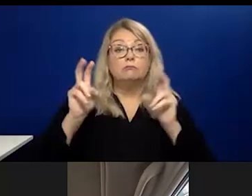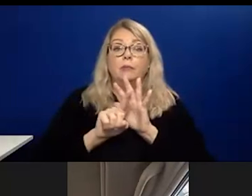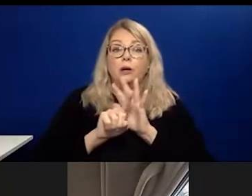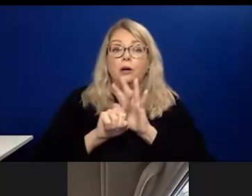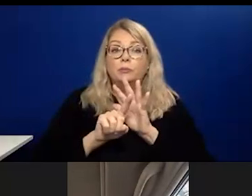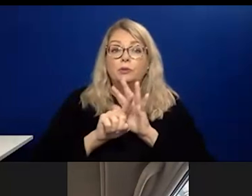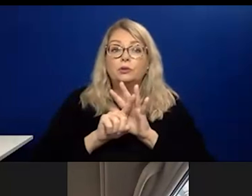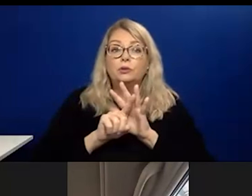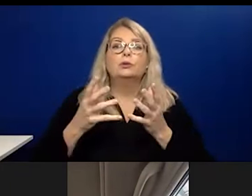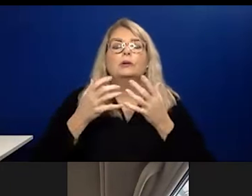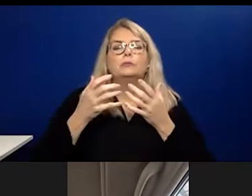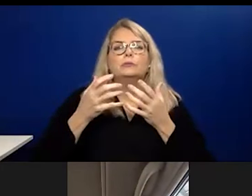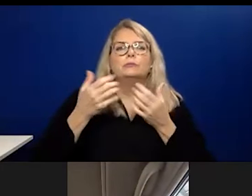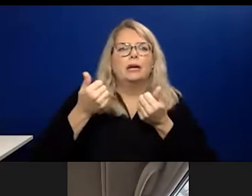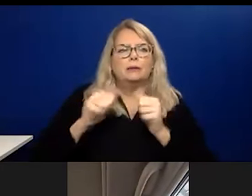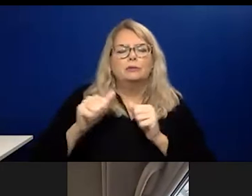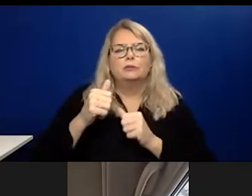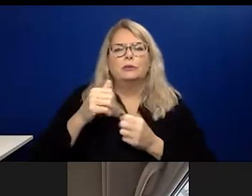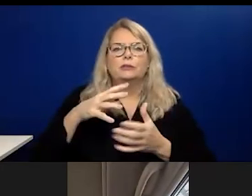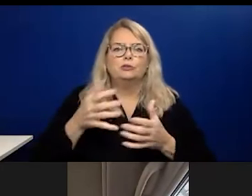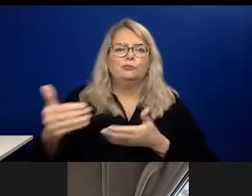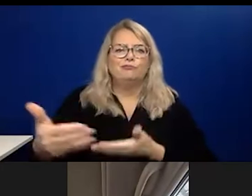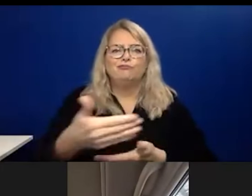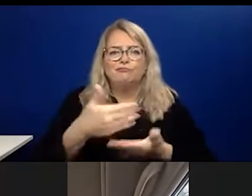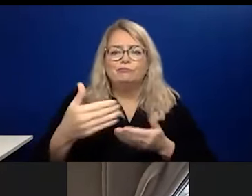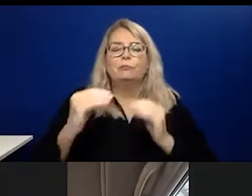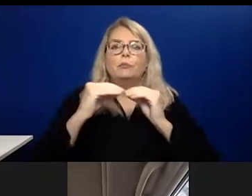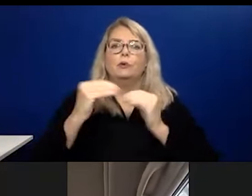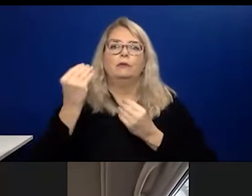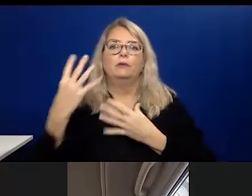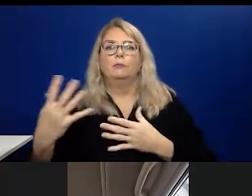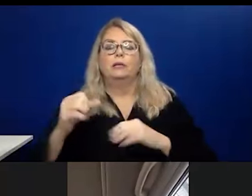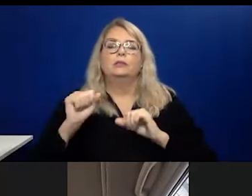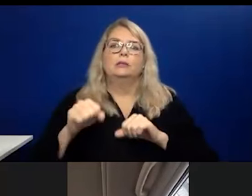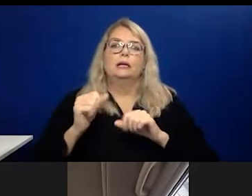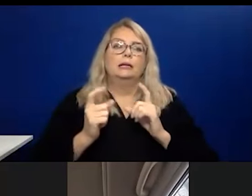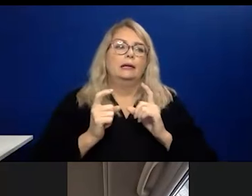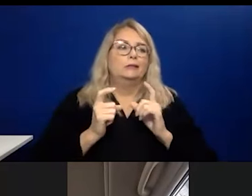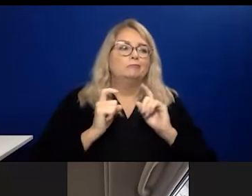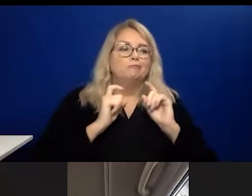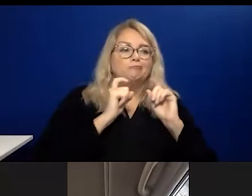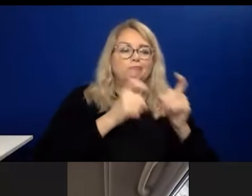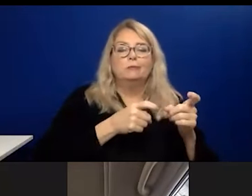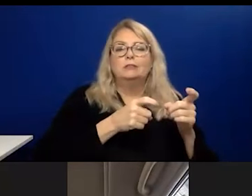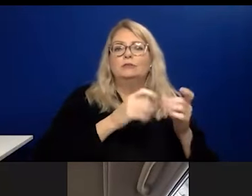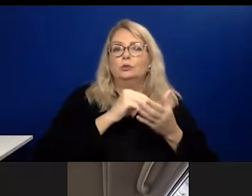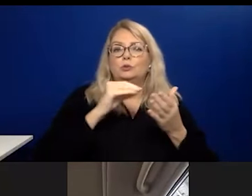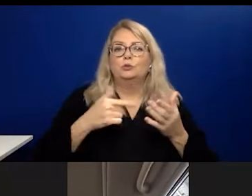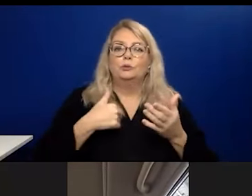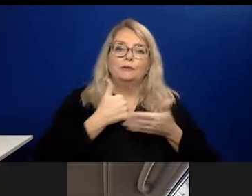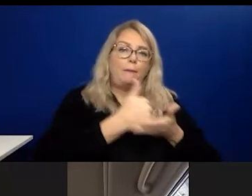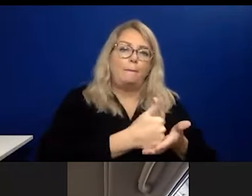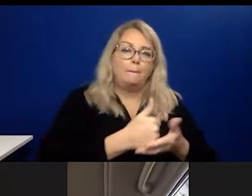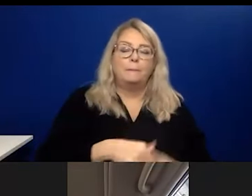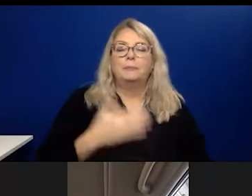some additional information that I could pass on to the students to help. Thank you so much, Sunny. Thank you so